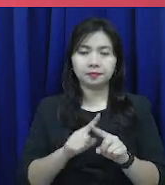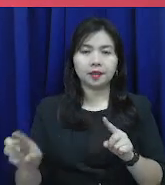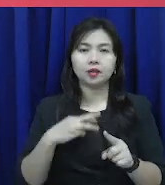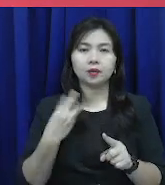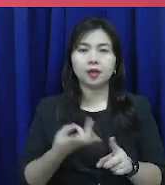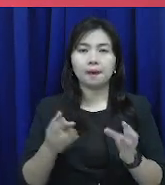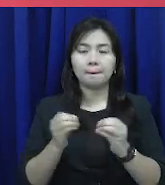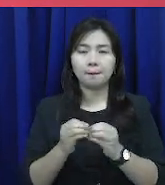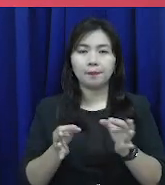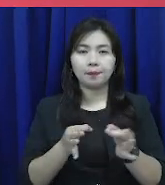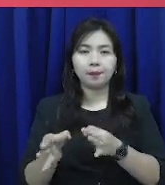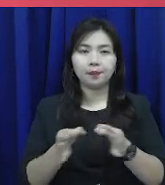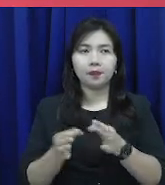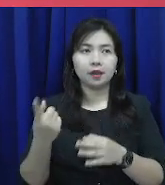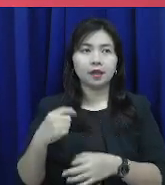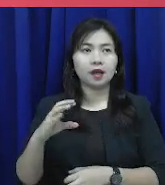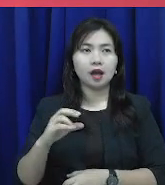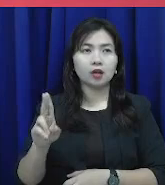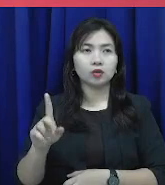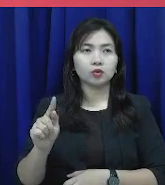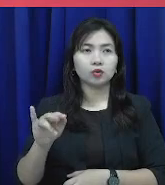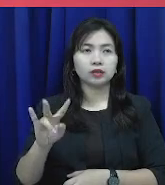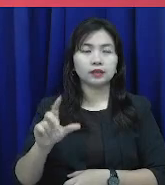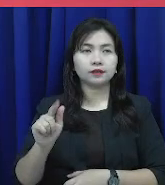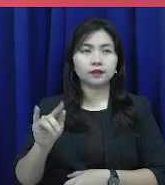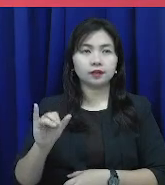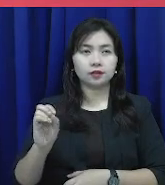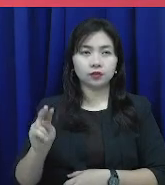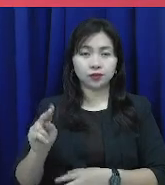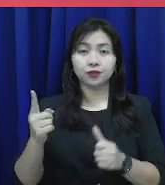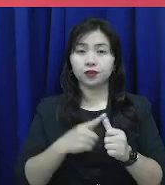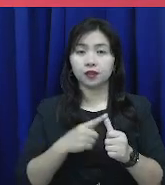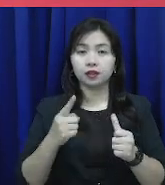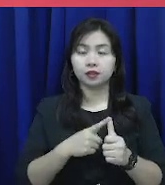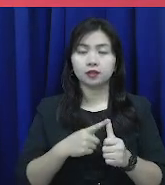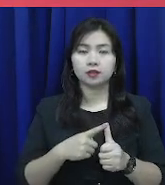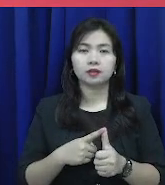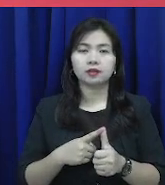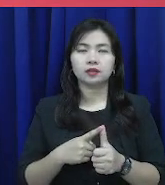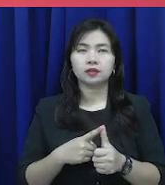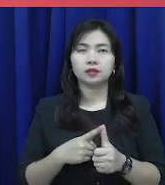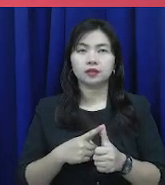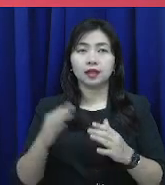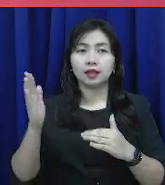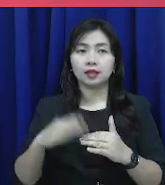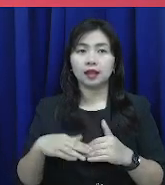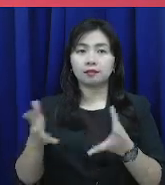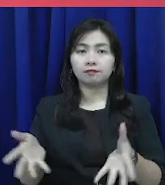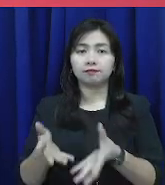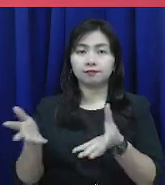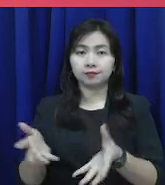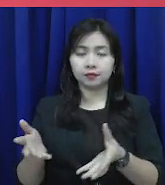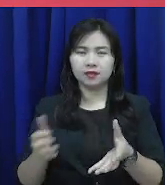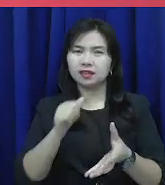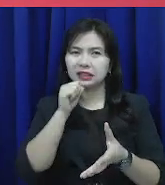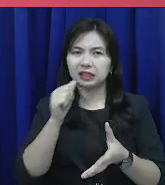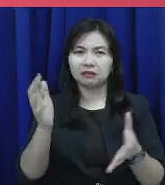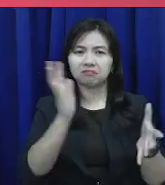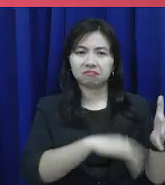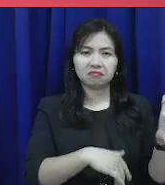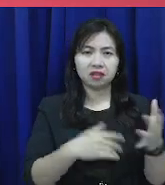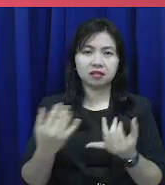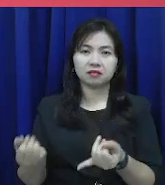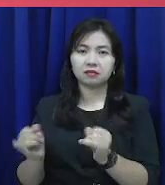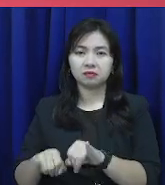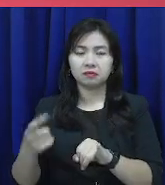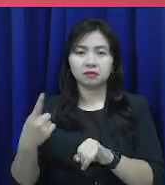cultivation first rather than the motivation it's not that less important ang motivation because motivate